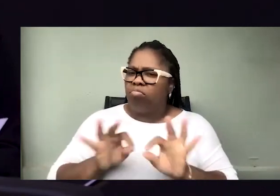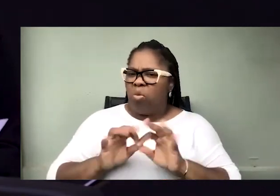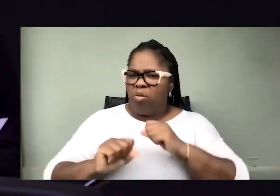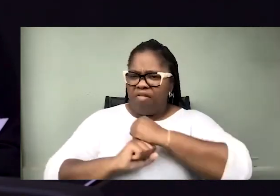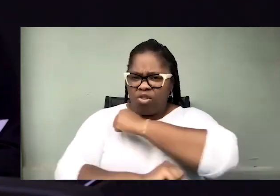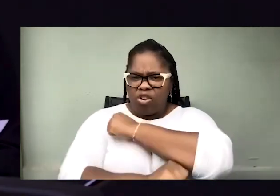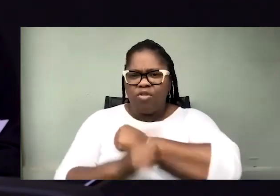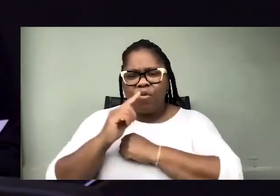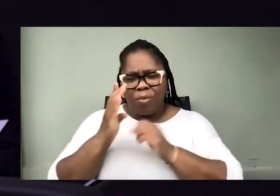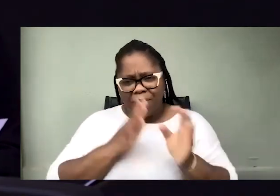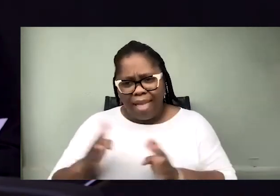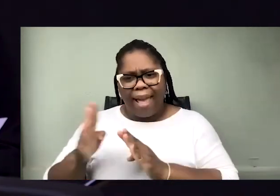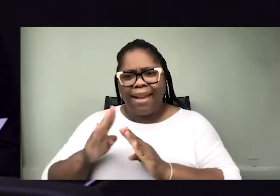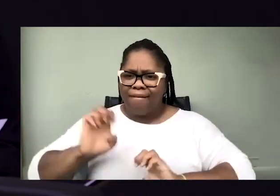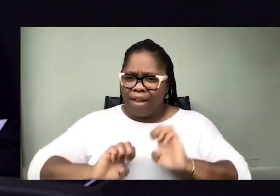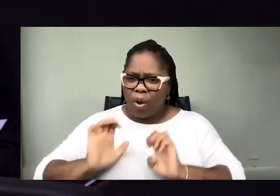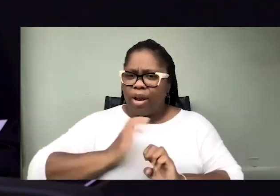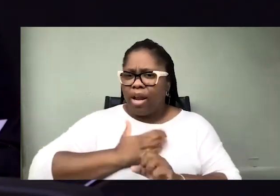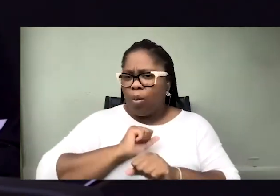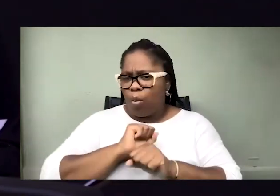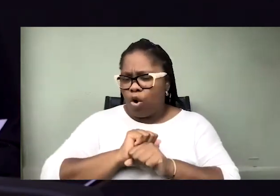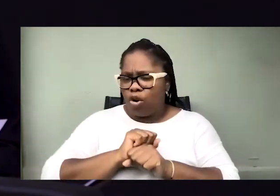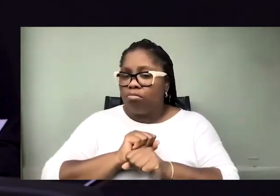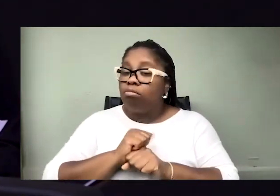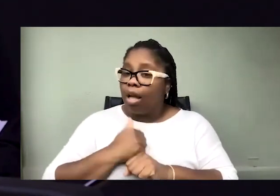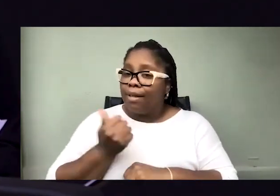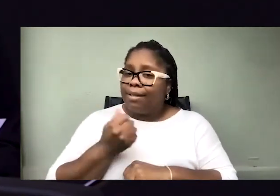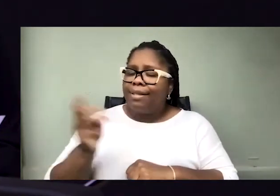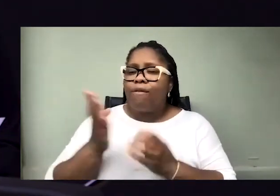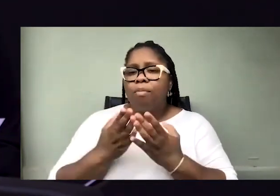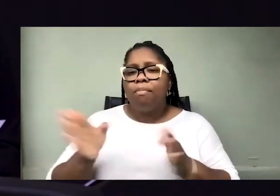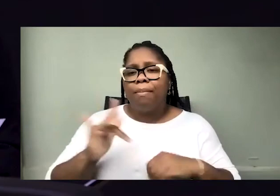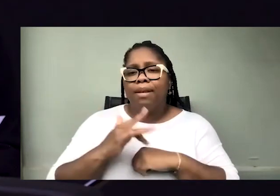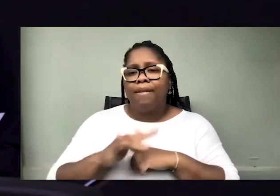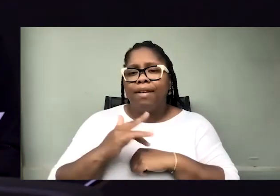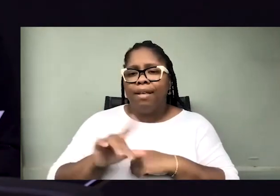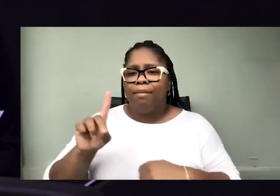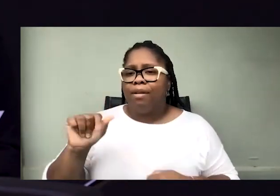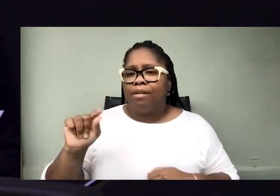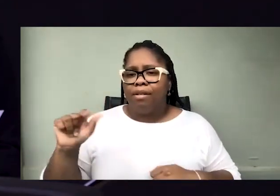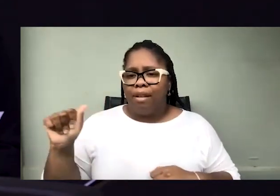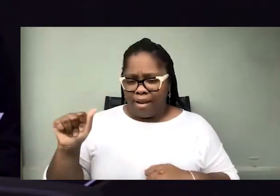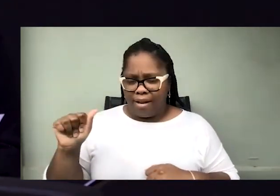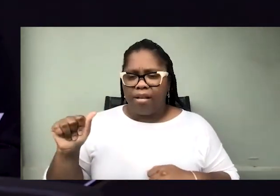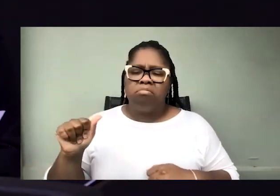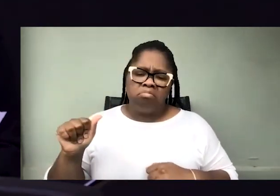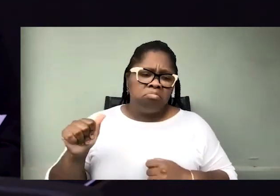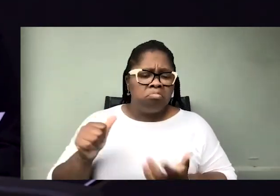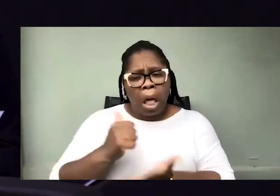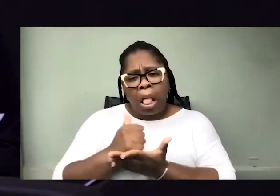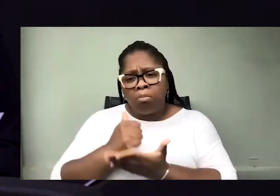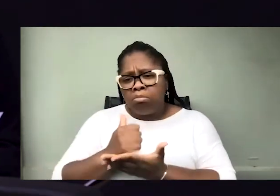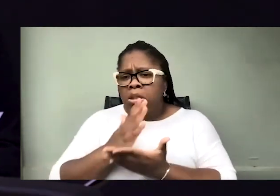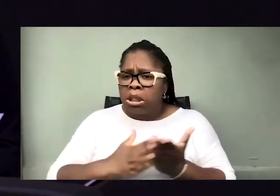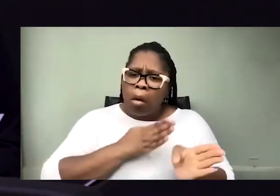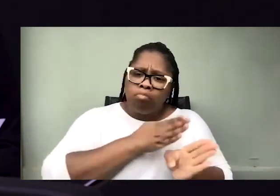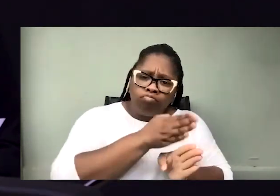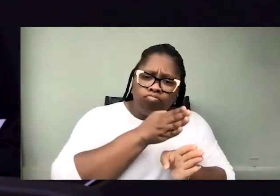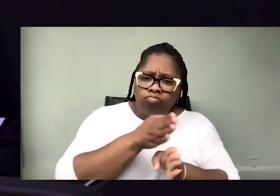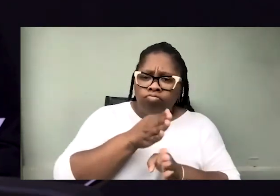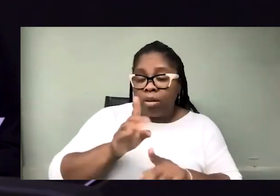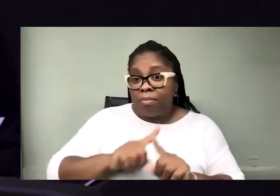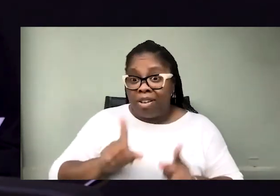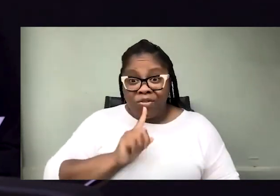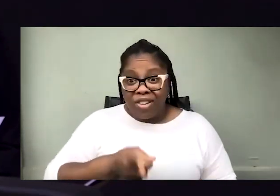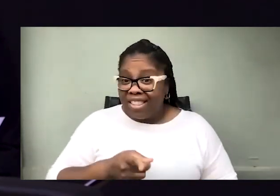and evaluation of our work. There are several publicly available data sets that help in some areas, but the reality is